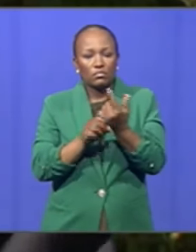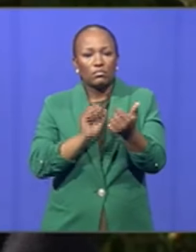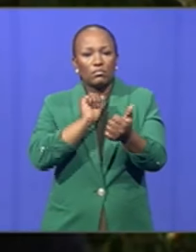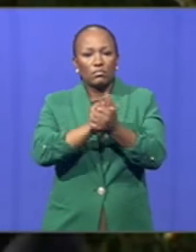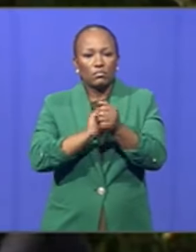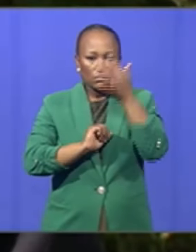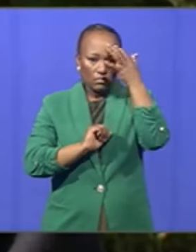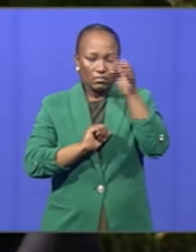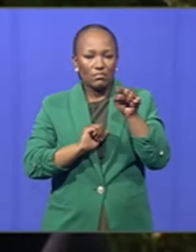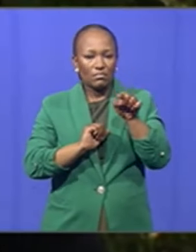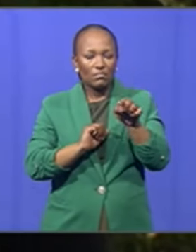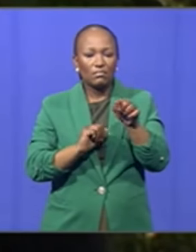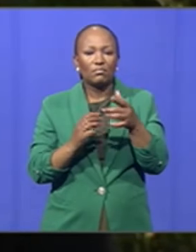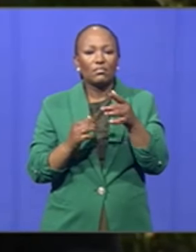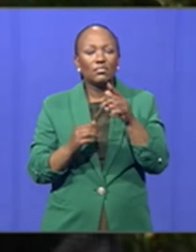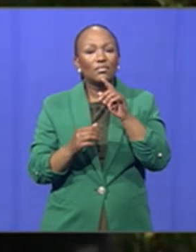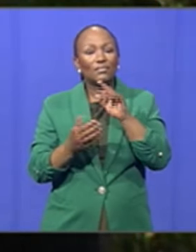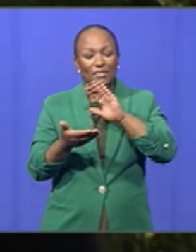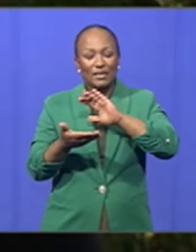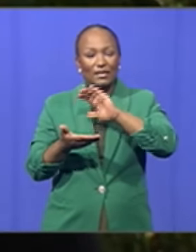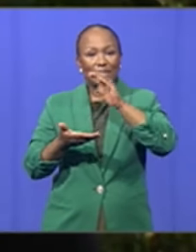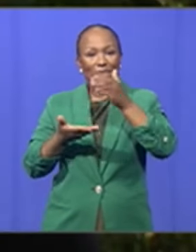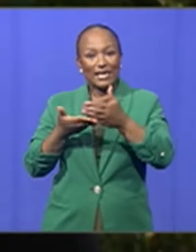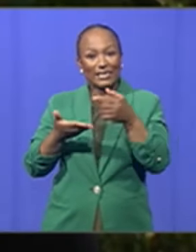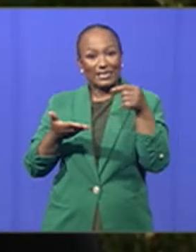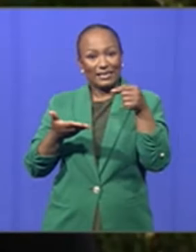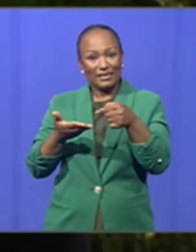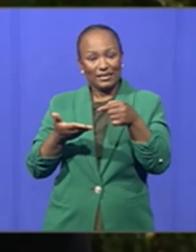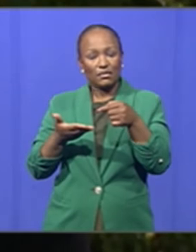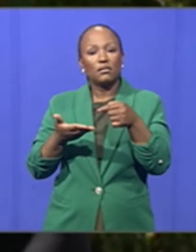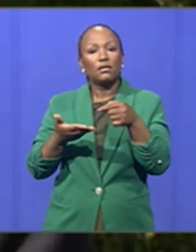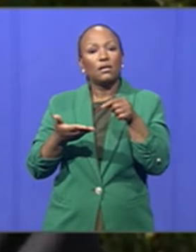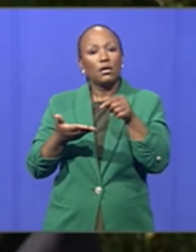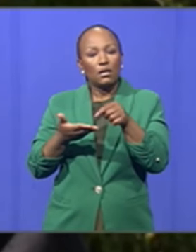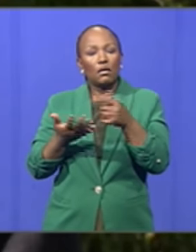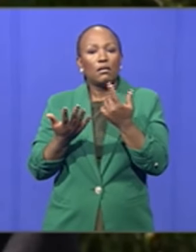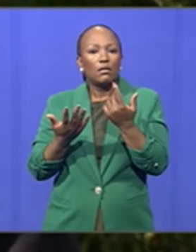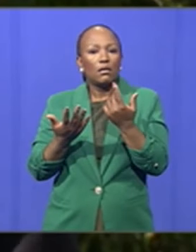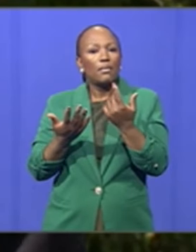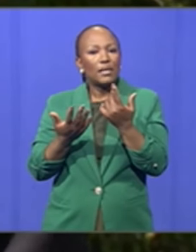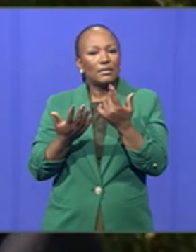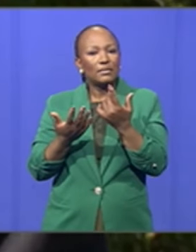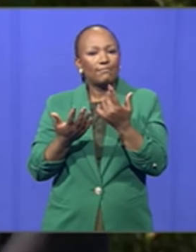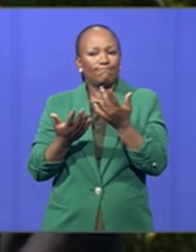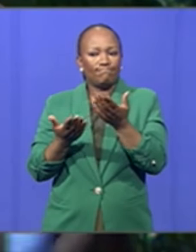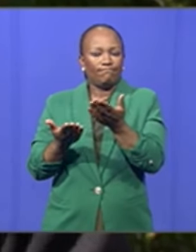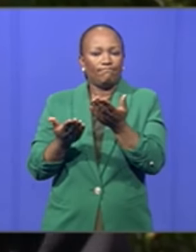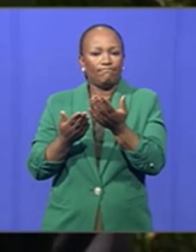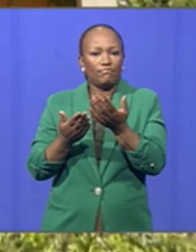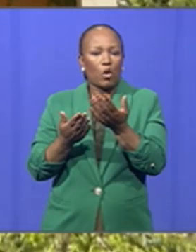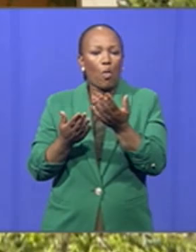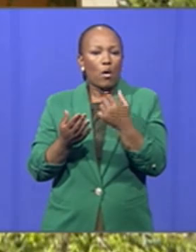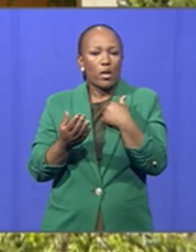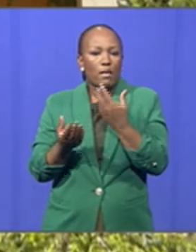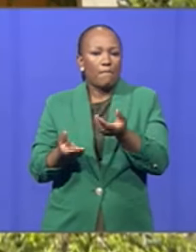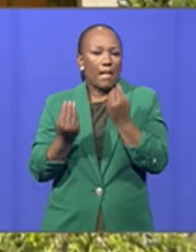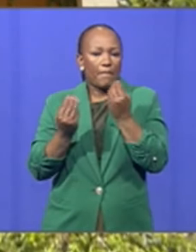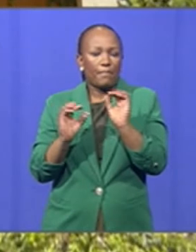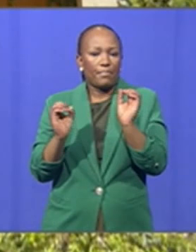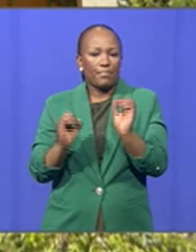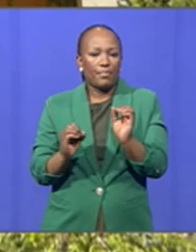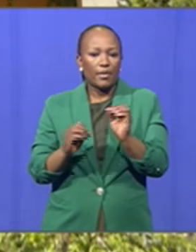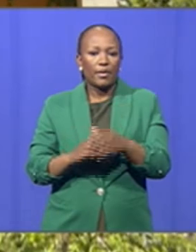a tee trust ye e emele theko ka gore o a tshwana a re kry selo. Ba re ba